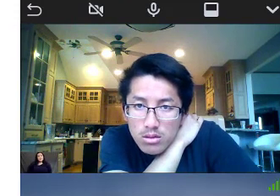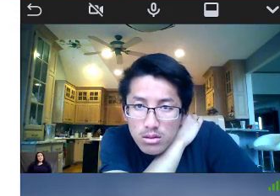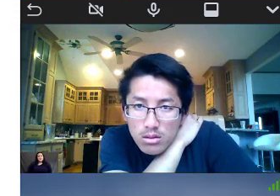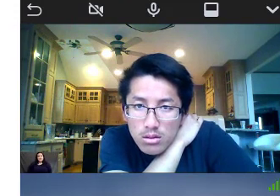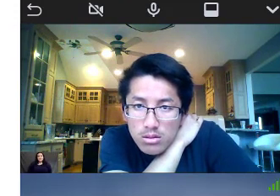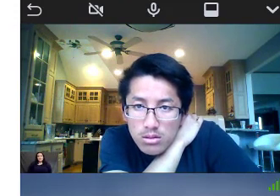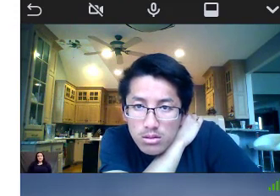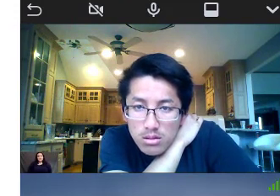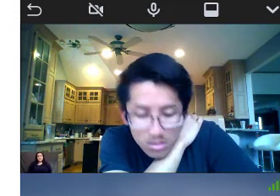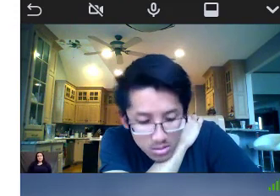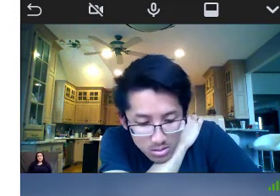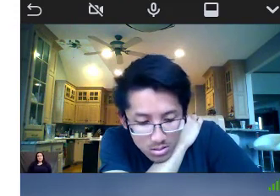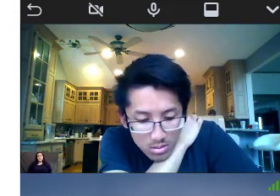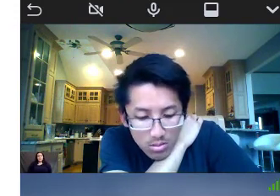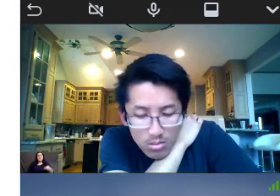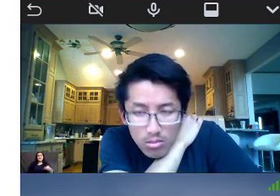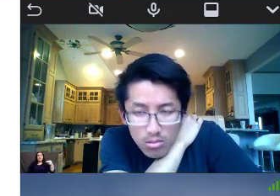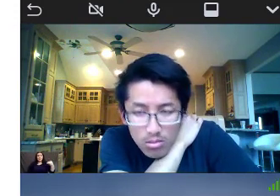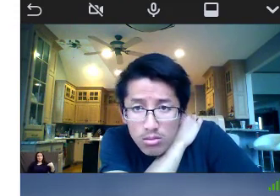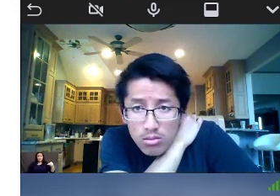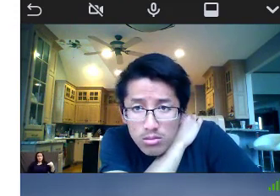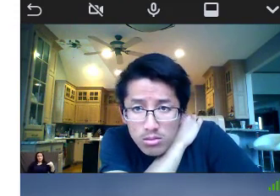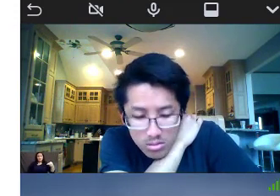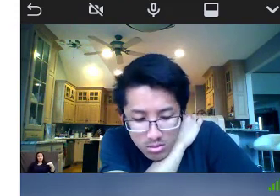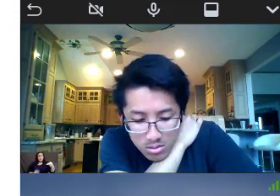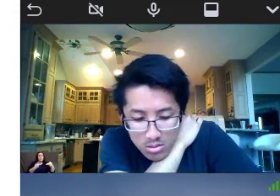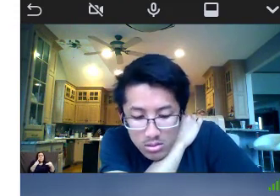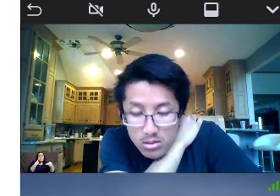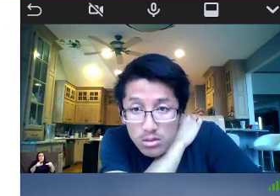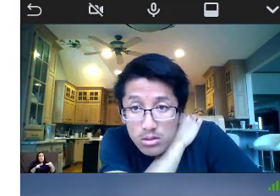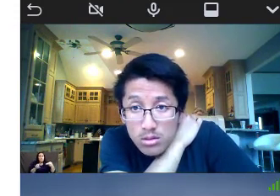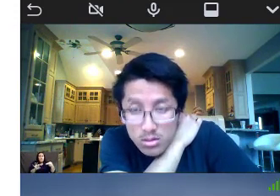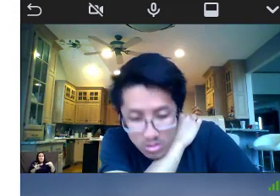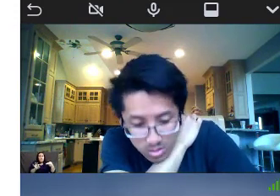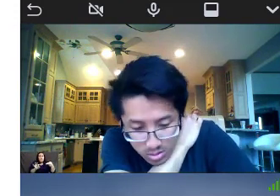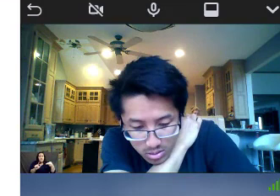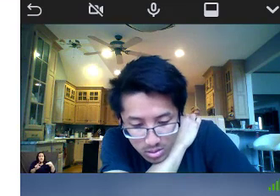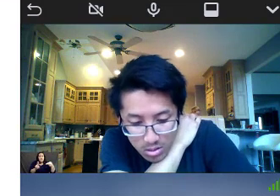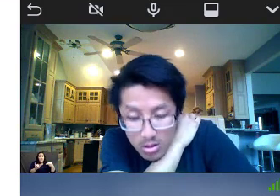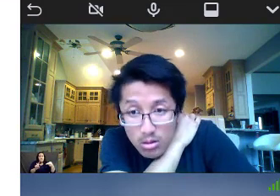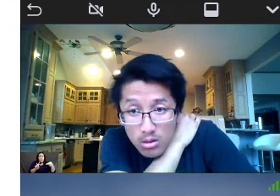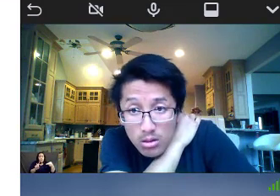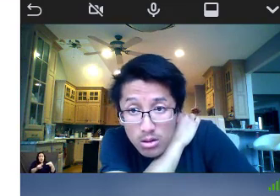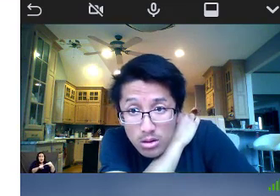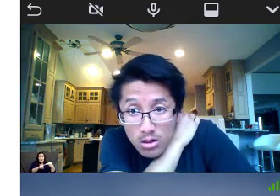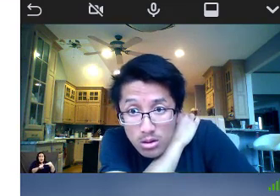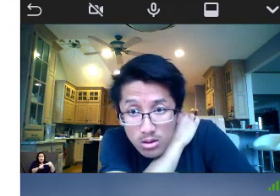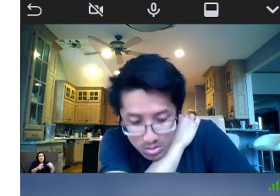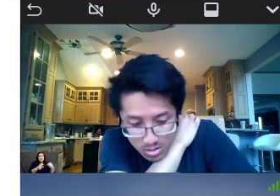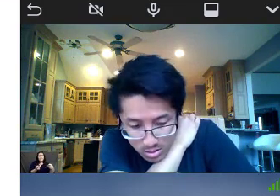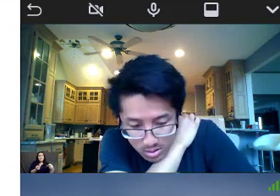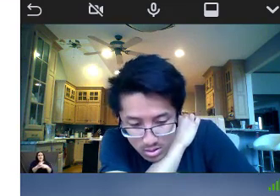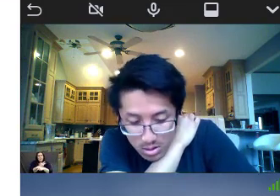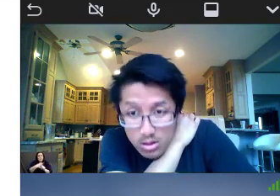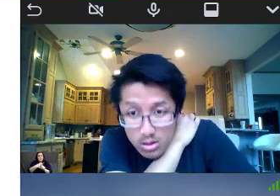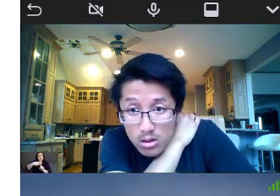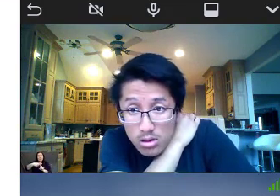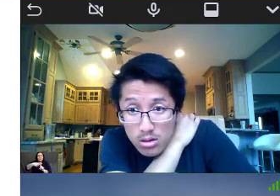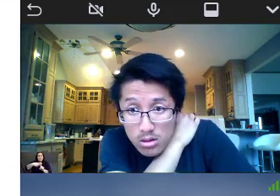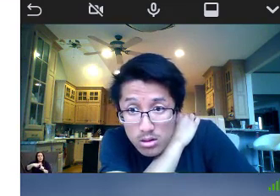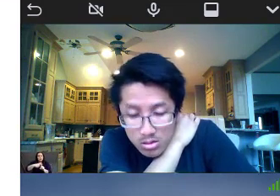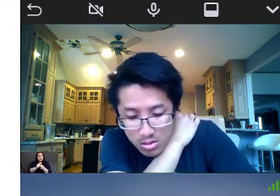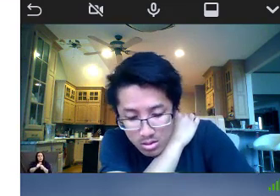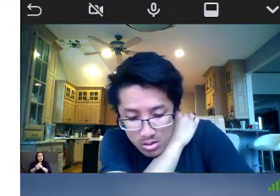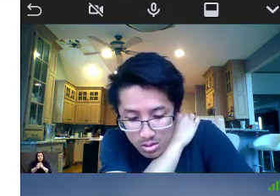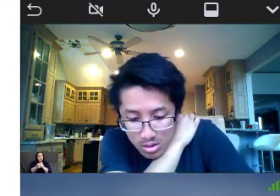thermal conductivity of the fluid multiplied by the temperature gradient in the fluid at the plate, so right at the